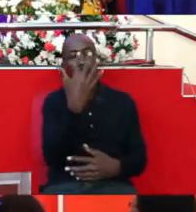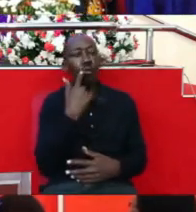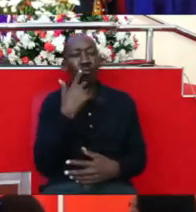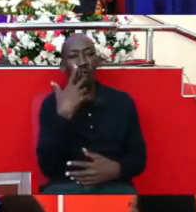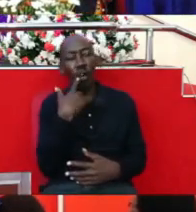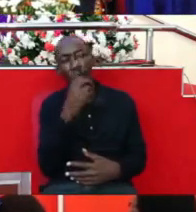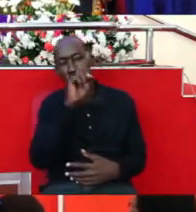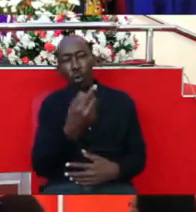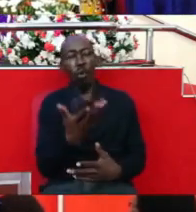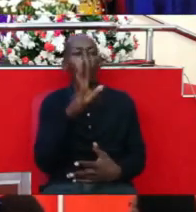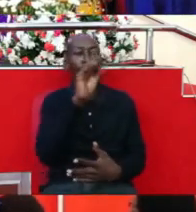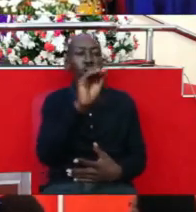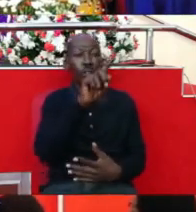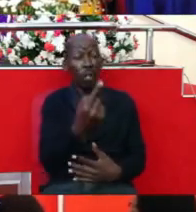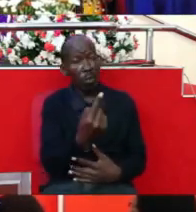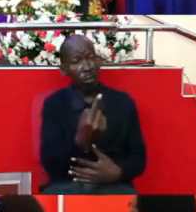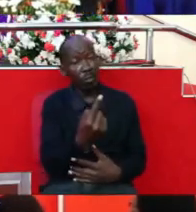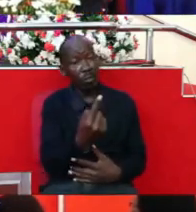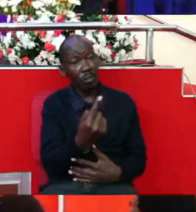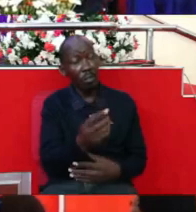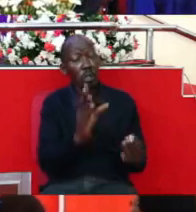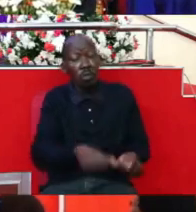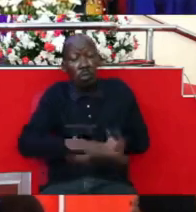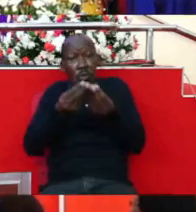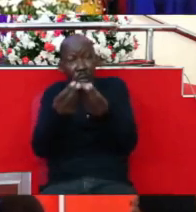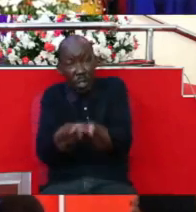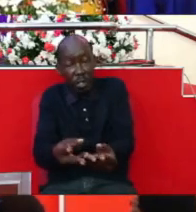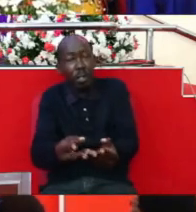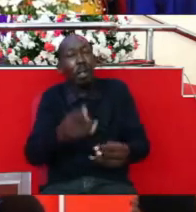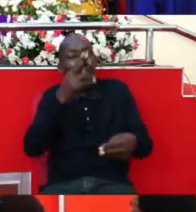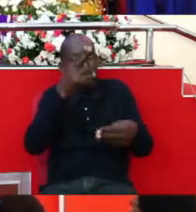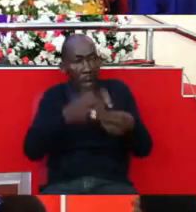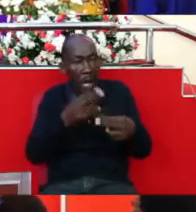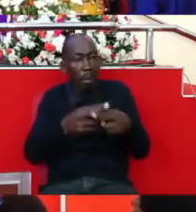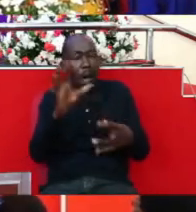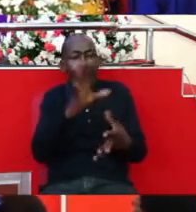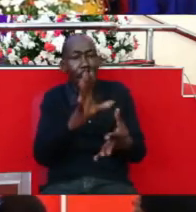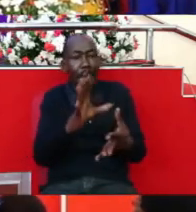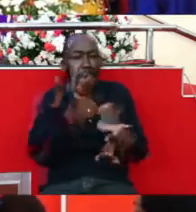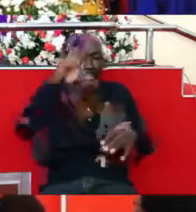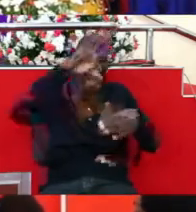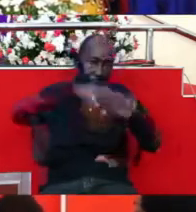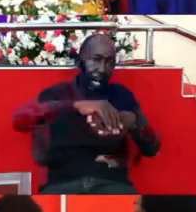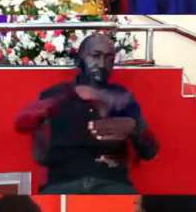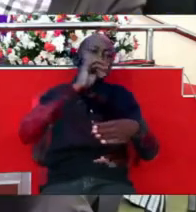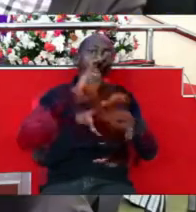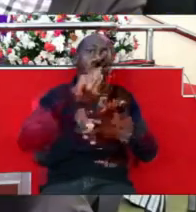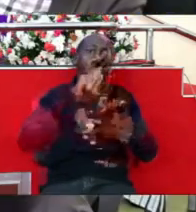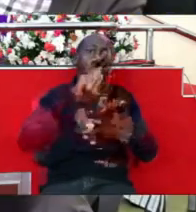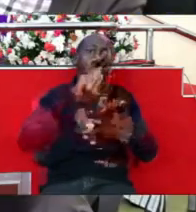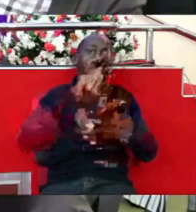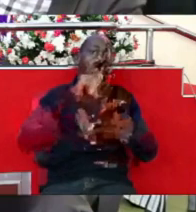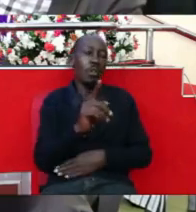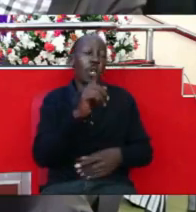50,000, unapoleta laki yako moja maelfu hamsini, give it a name and attach a promise of God. Iite jina